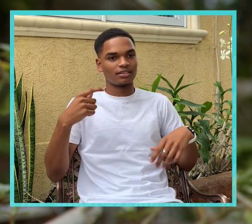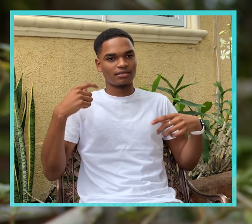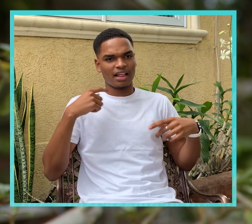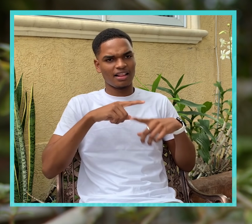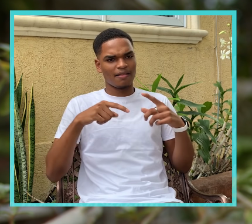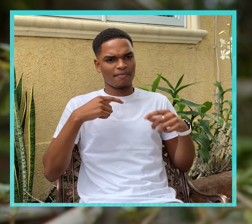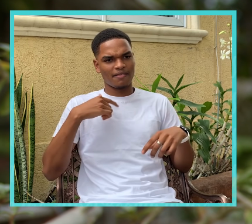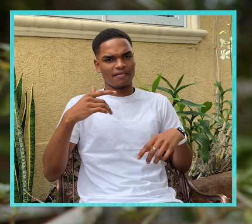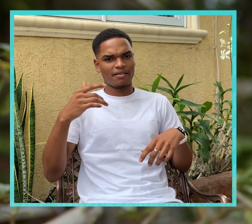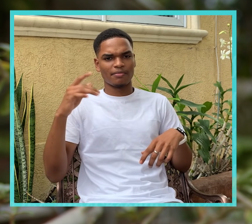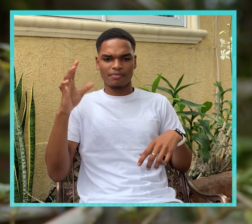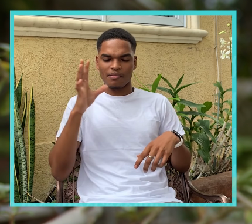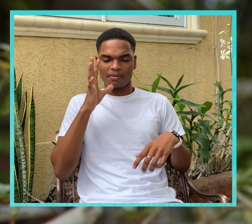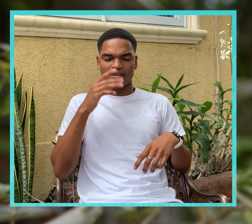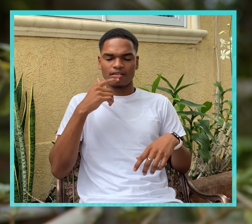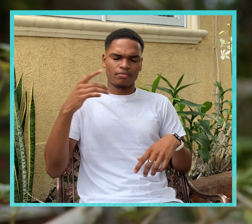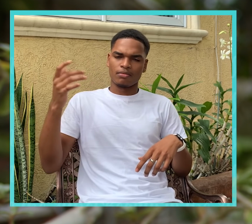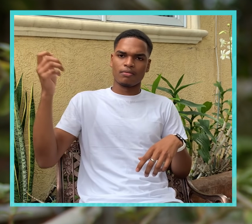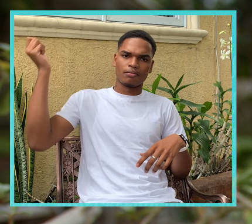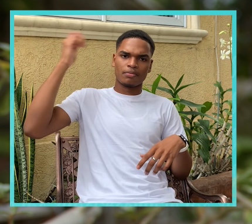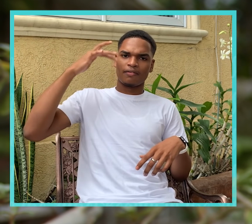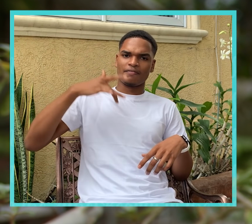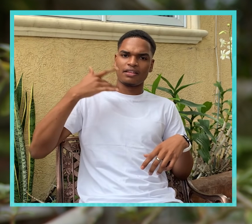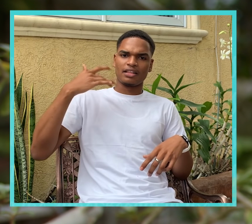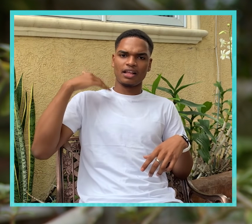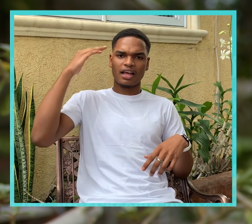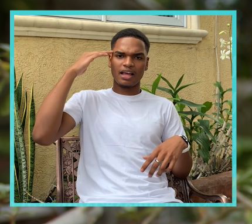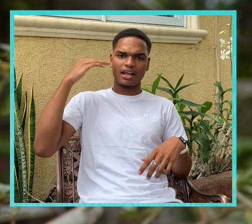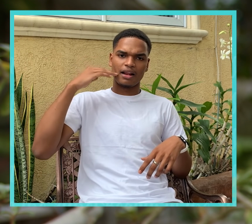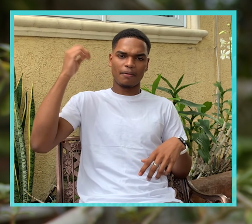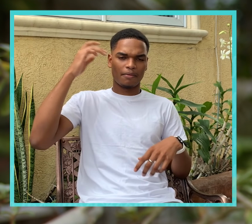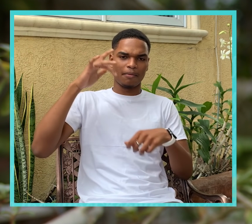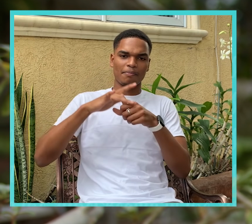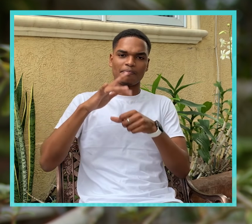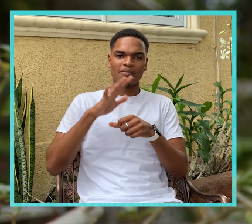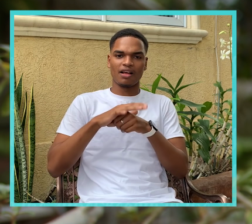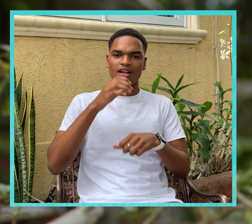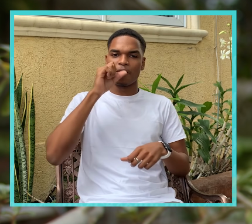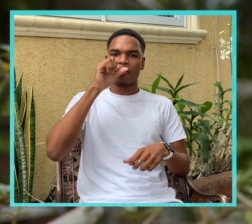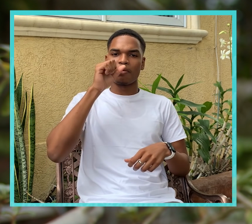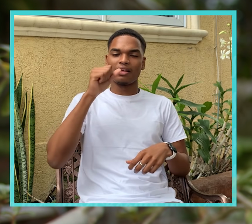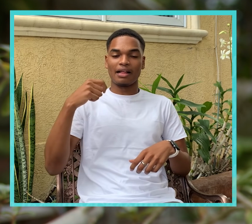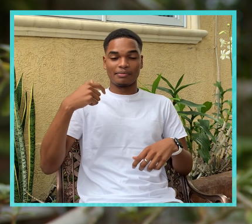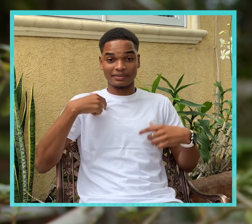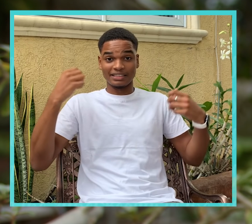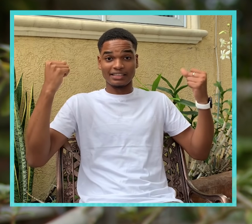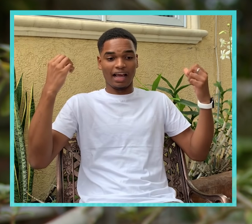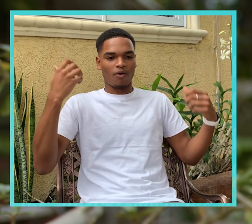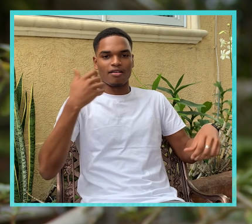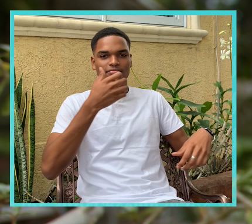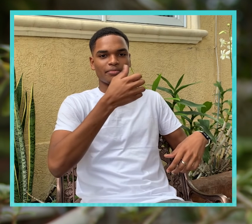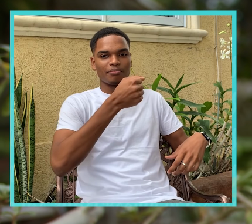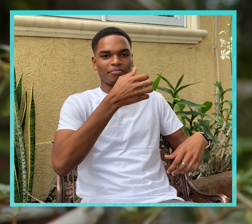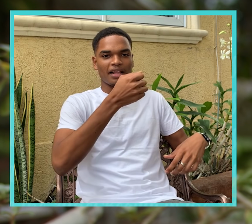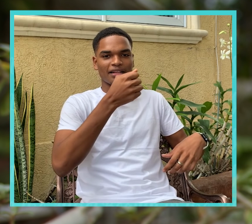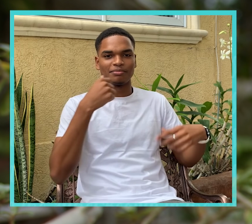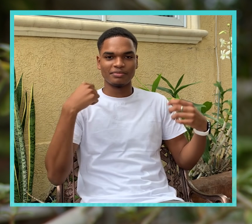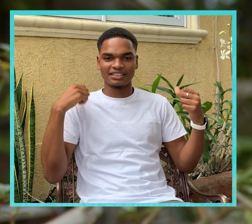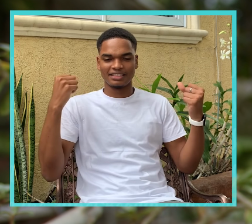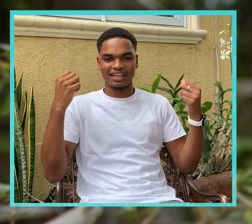felt something in the head. That's me throwing a bottle at nine months old. Wow. Signaling to them. signed the milk. So,